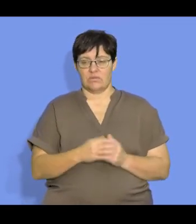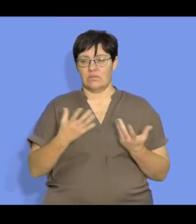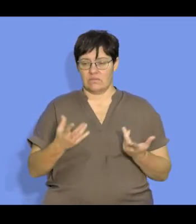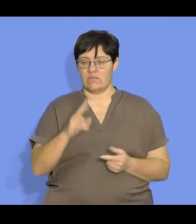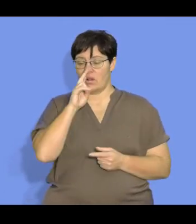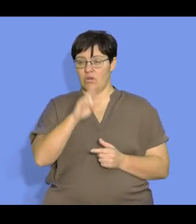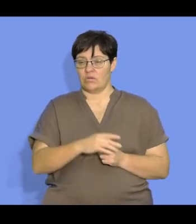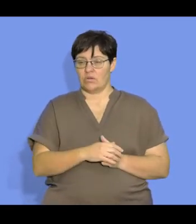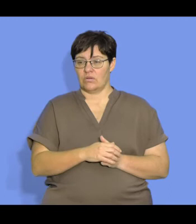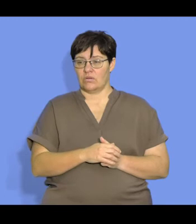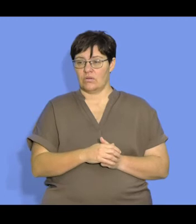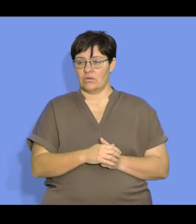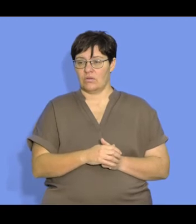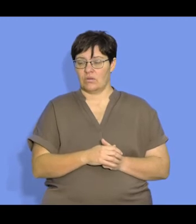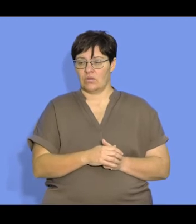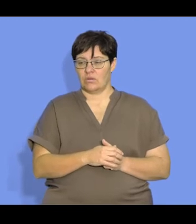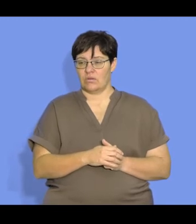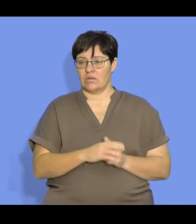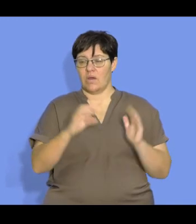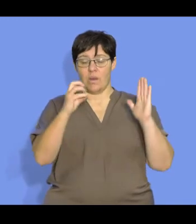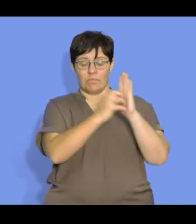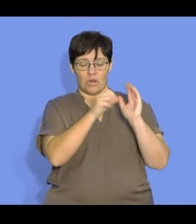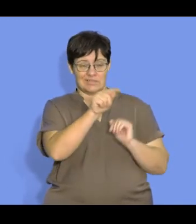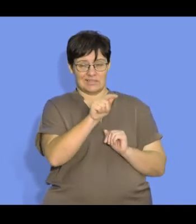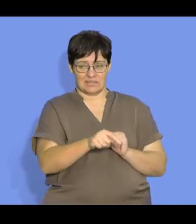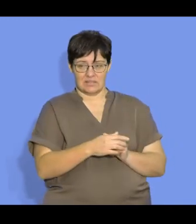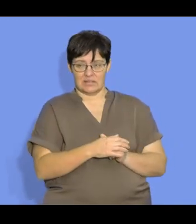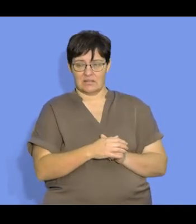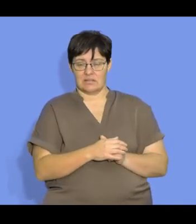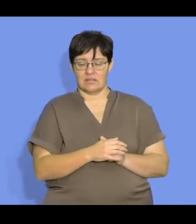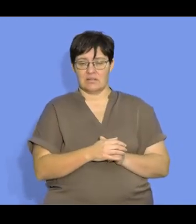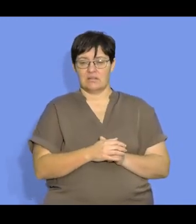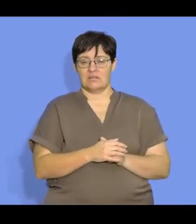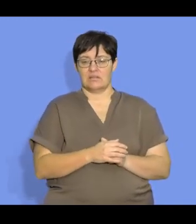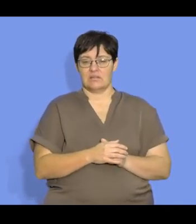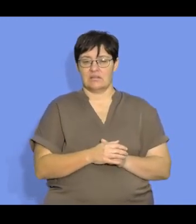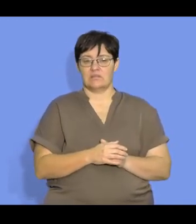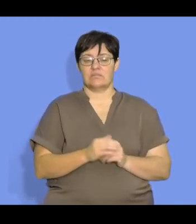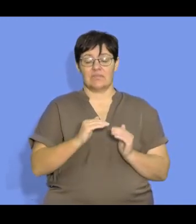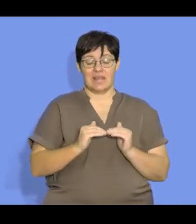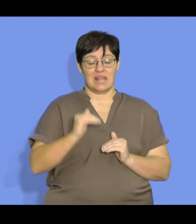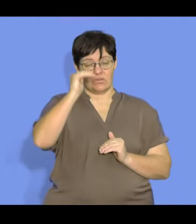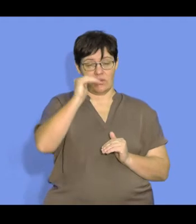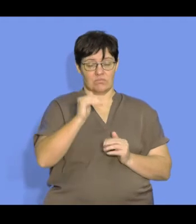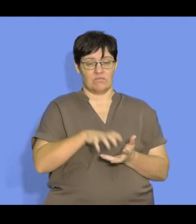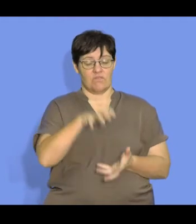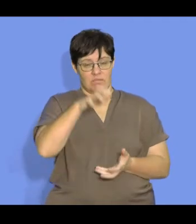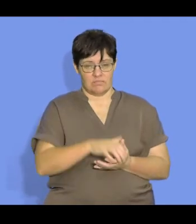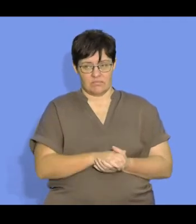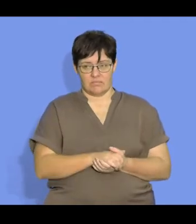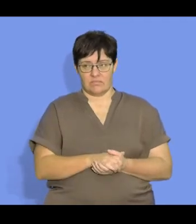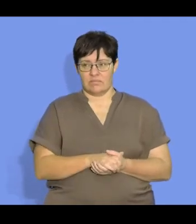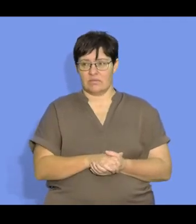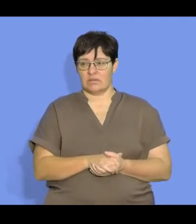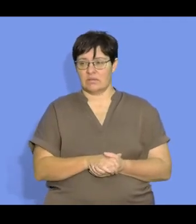So if we go look at the plotting of this if we go look at this with an increase in